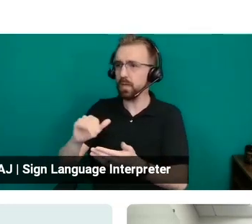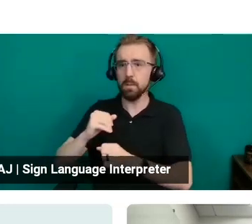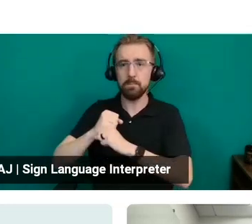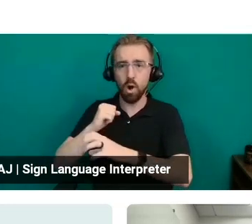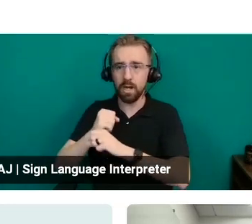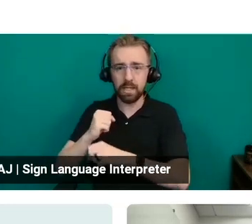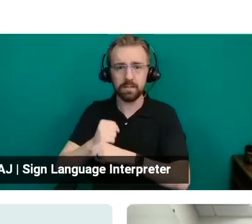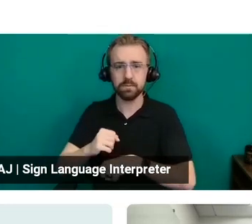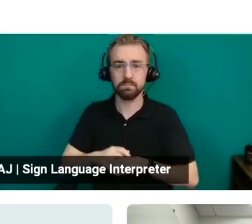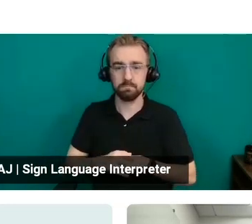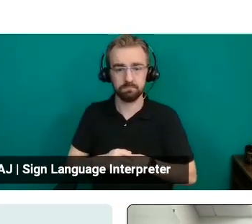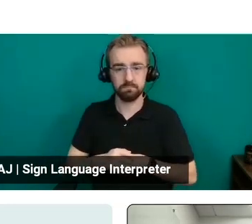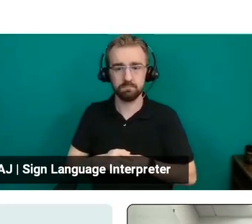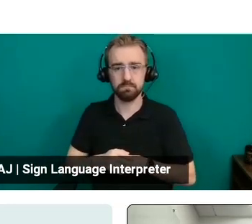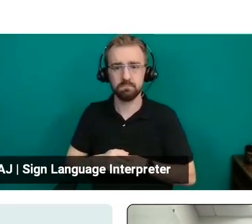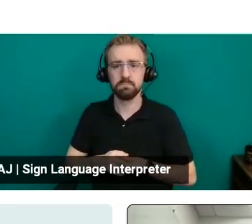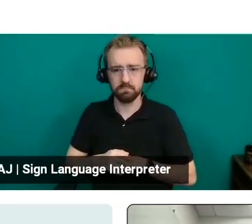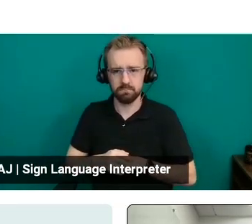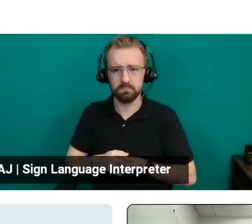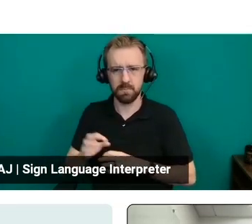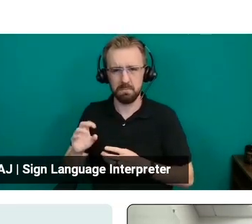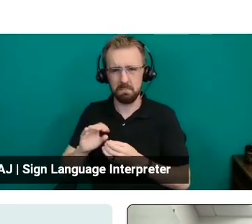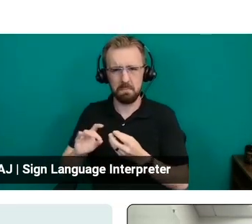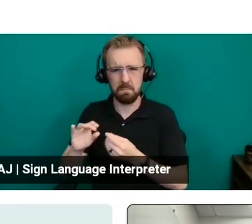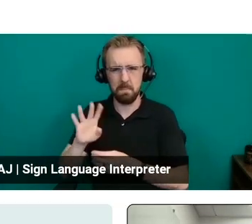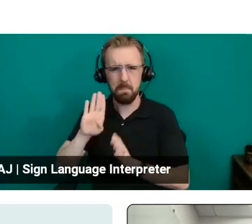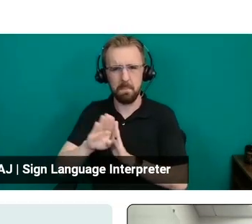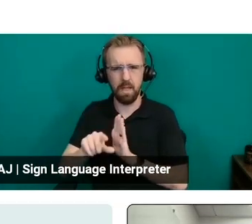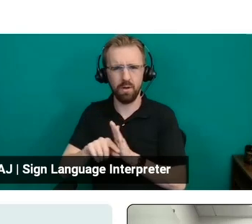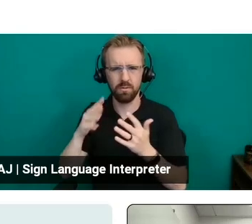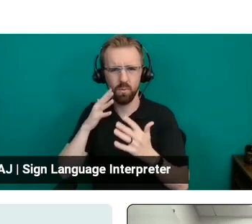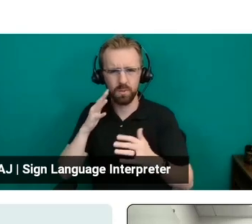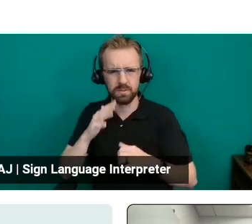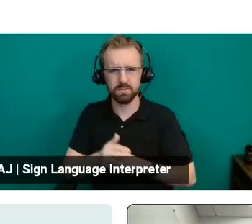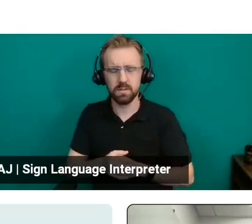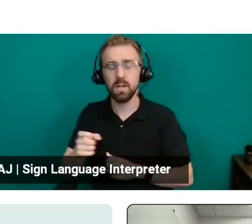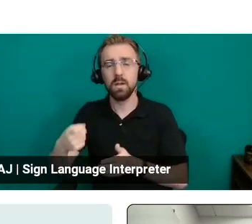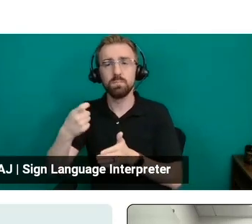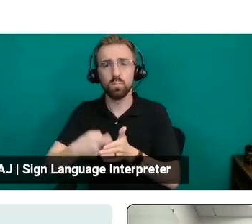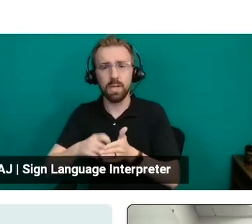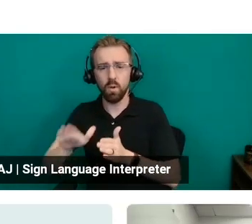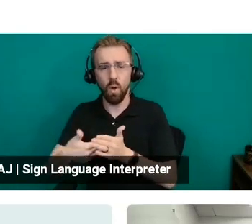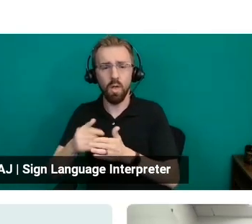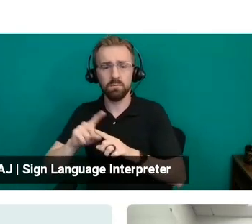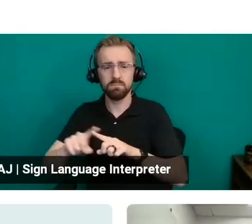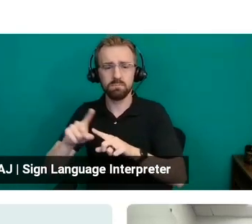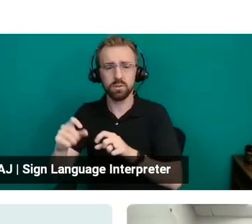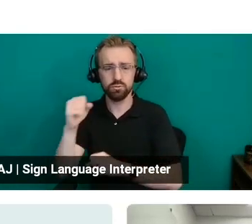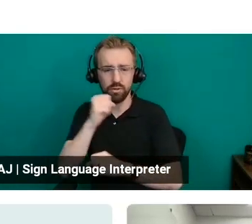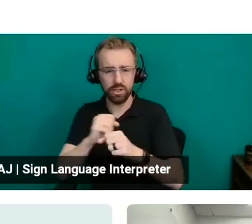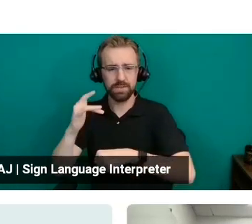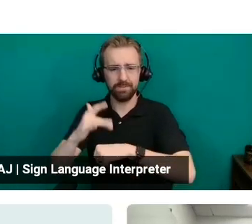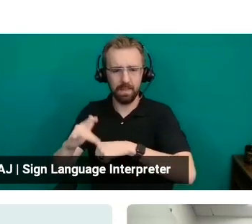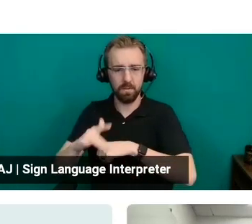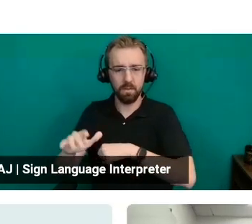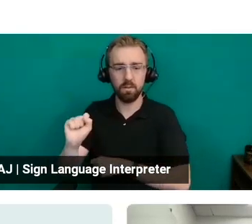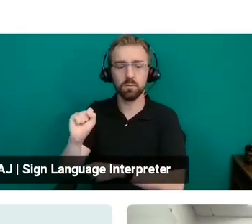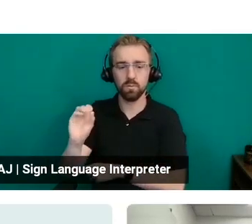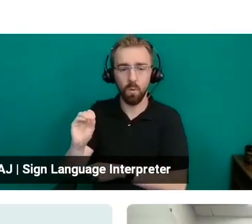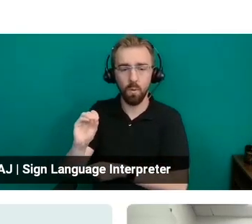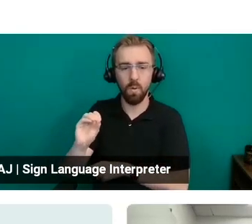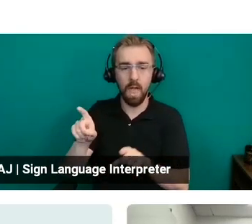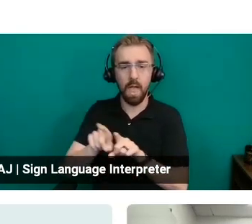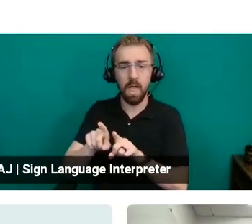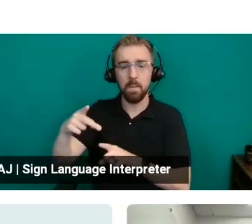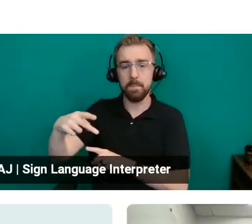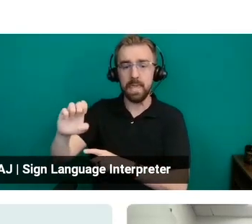and sales, whether it's people, pricing, and all these other growth strategies that are available. And so as